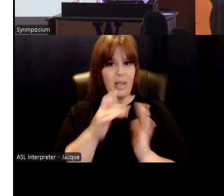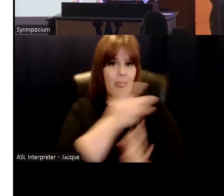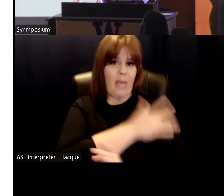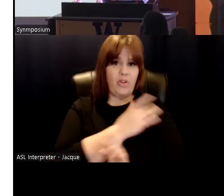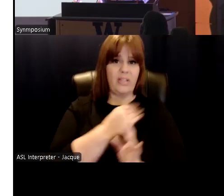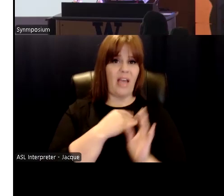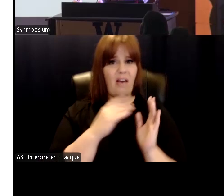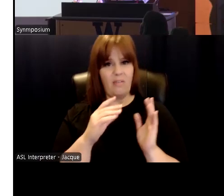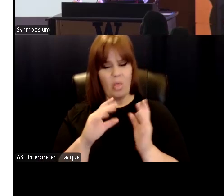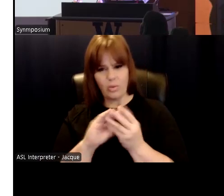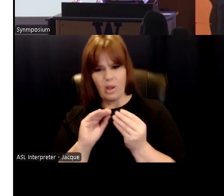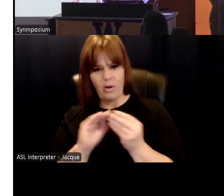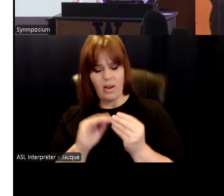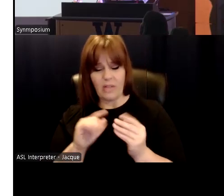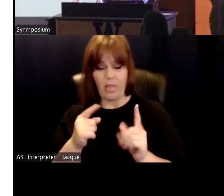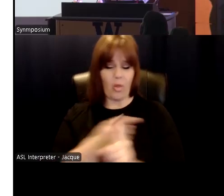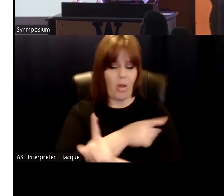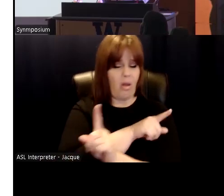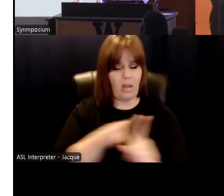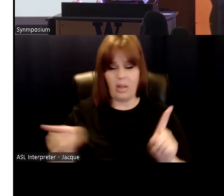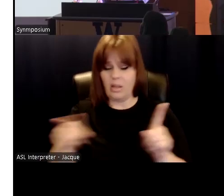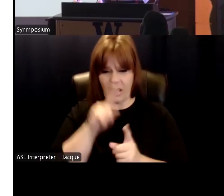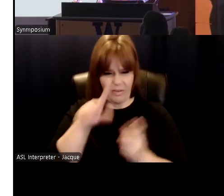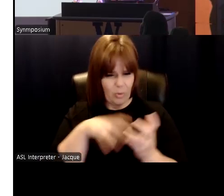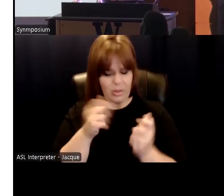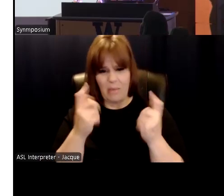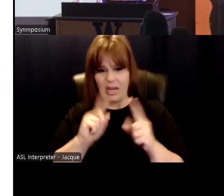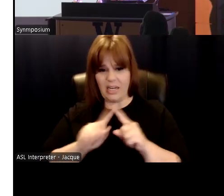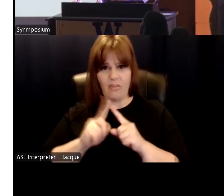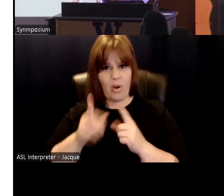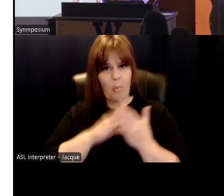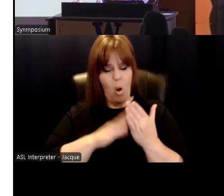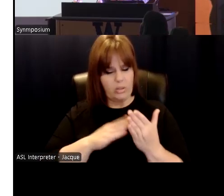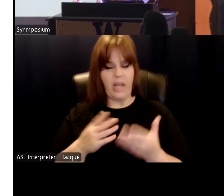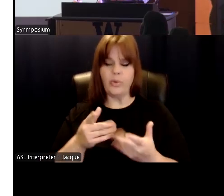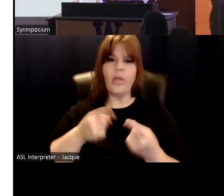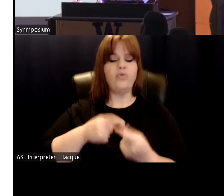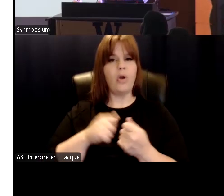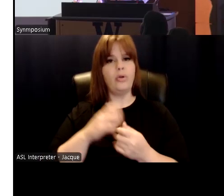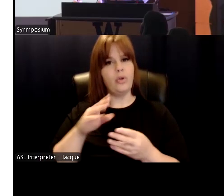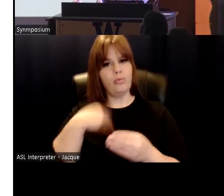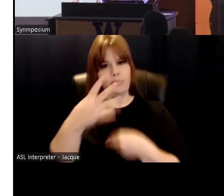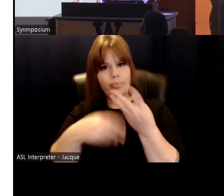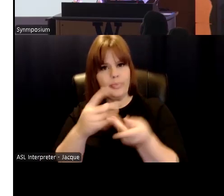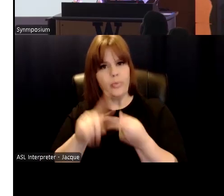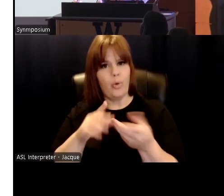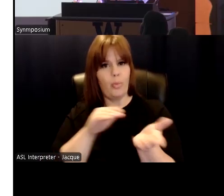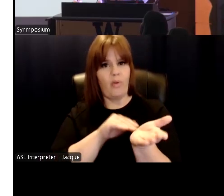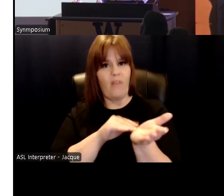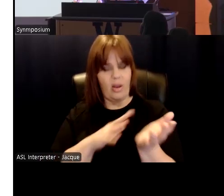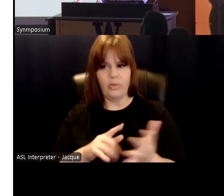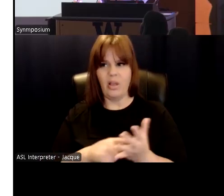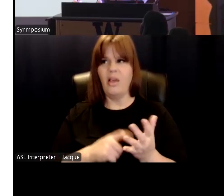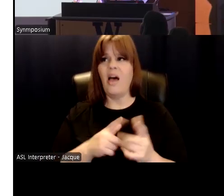long and confusing with a lot of parts, and so they have trouble getting that across to providers. And then frustration. How